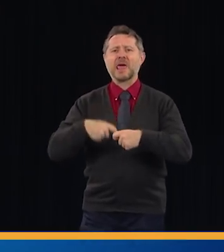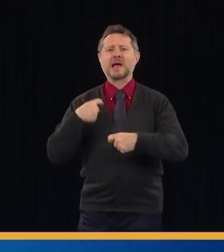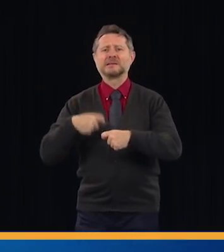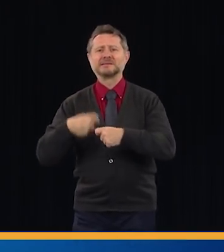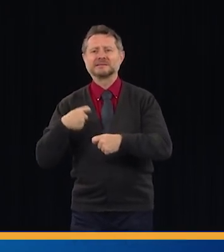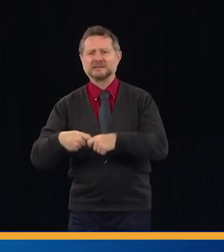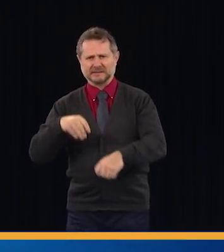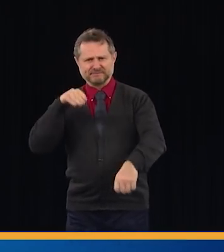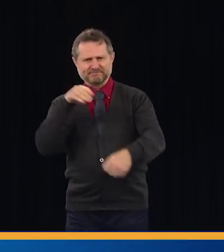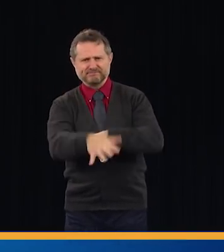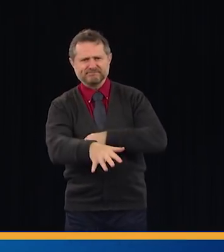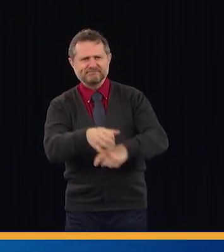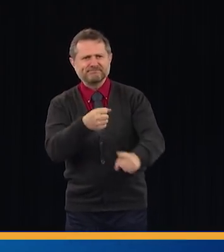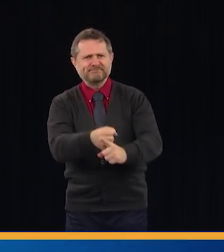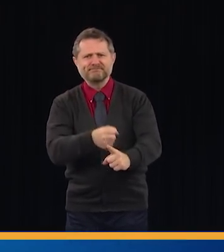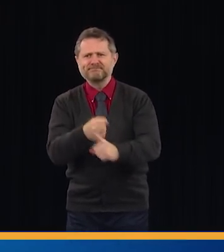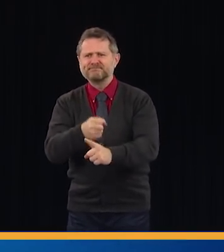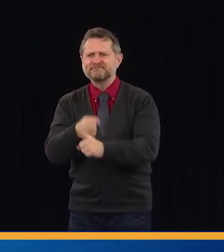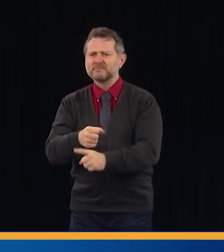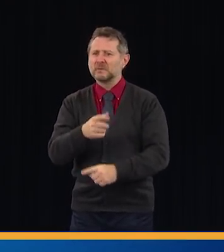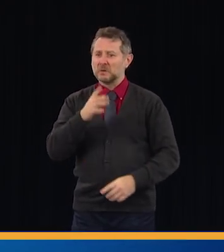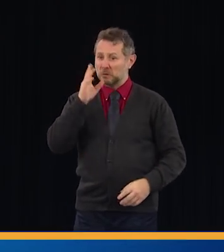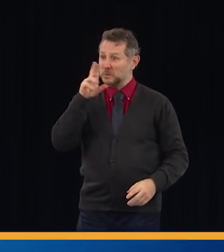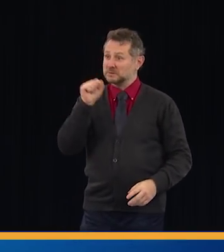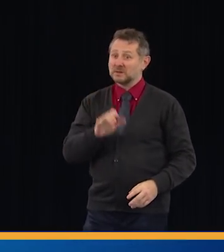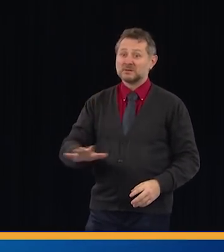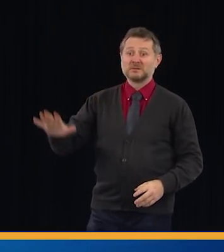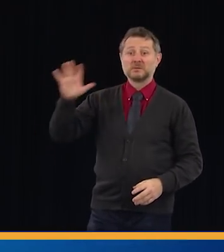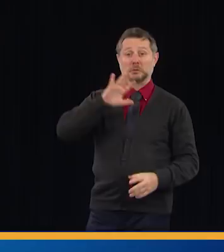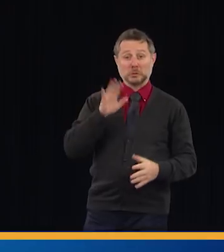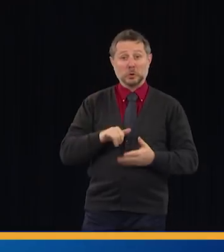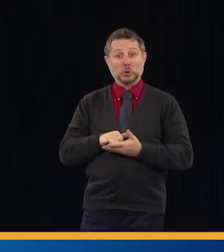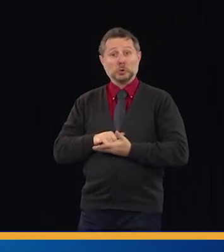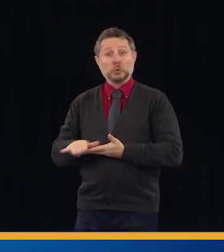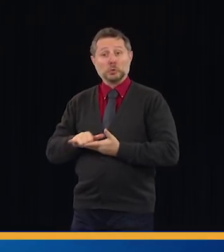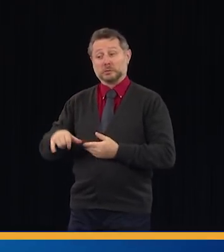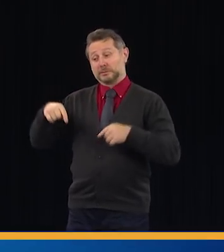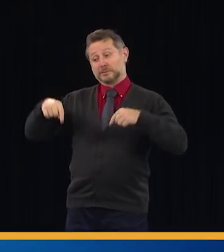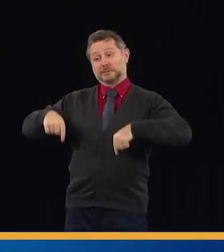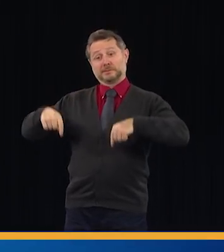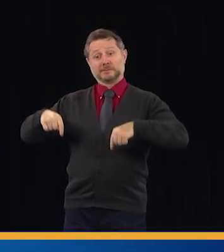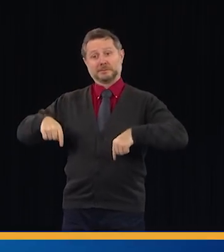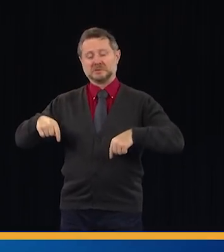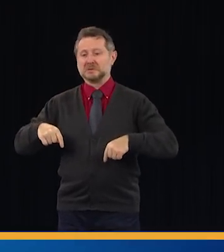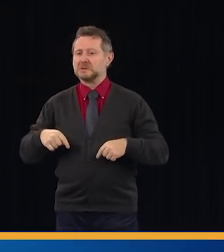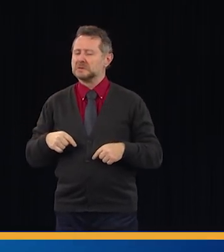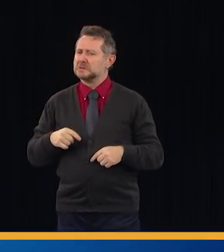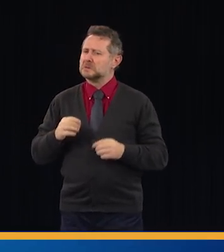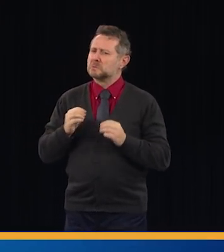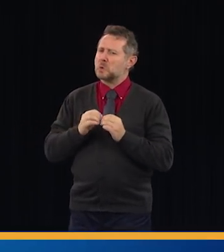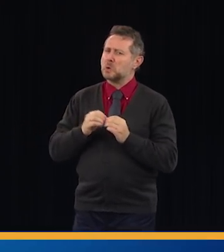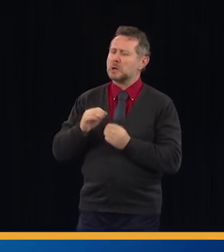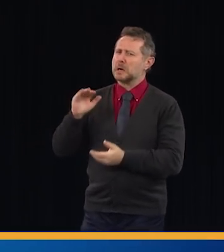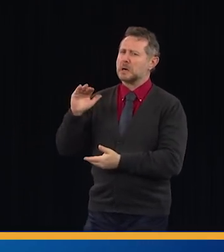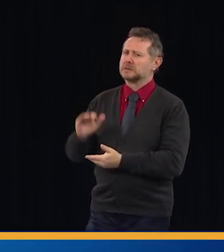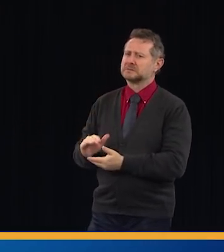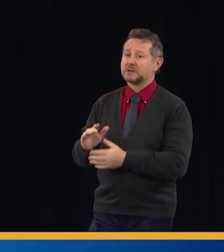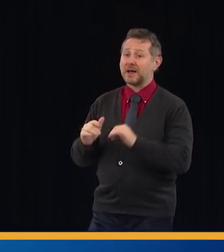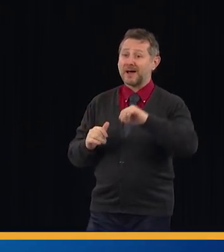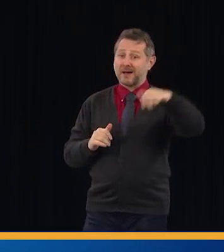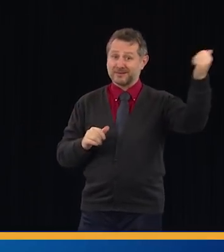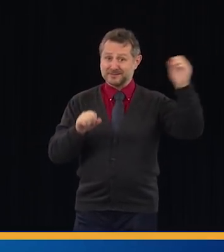Now, the numbers in New York are not as bad as the disparities we see in other